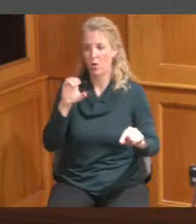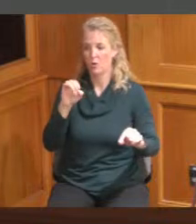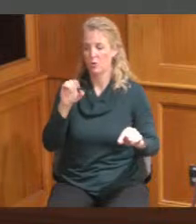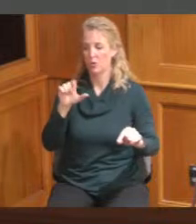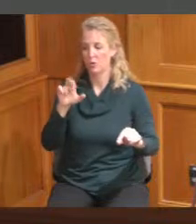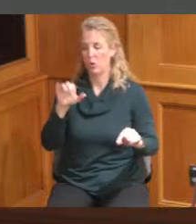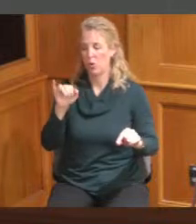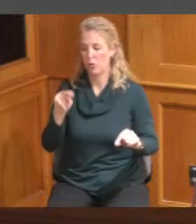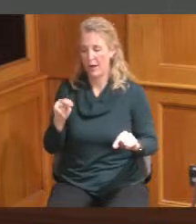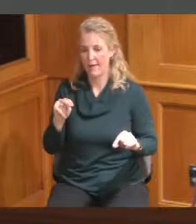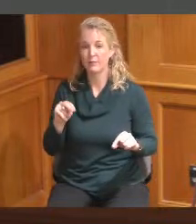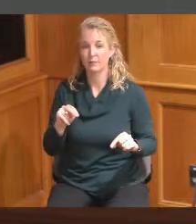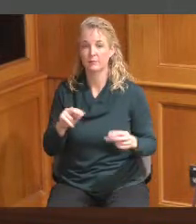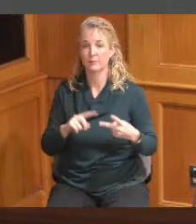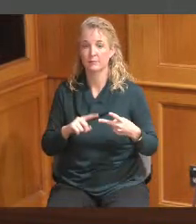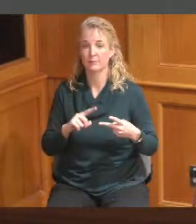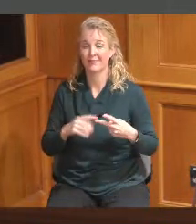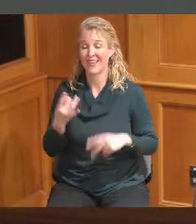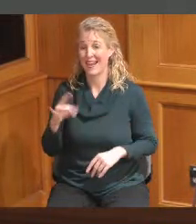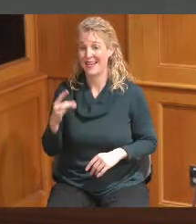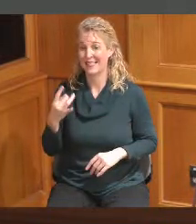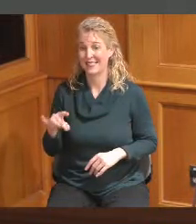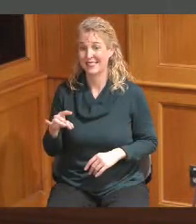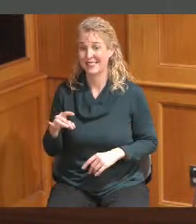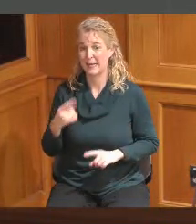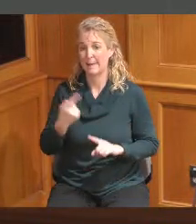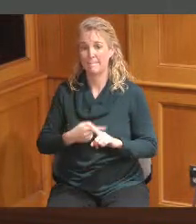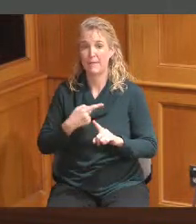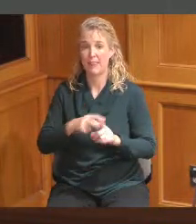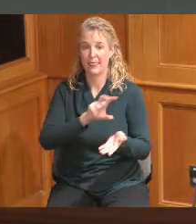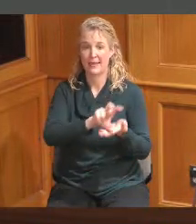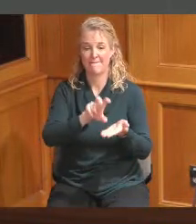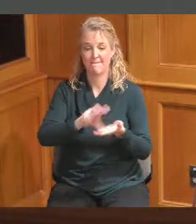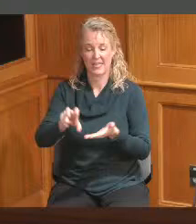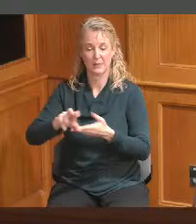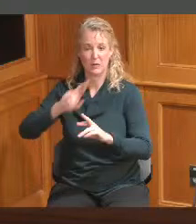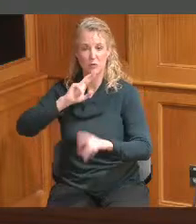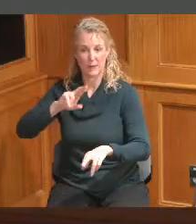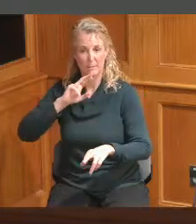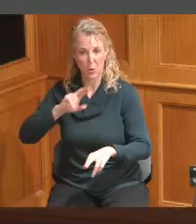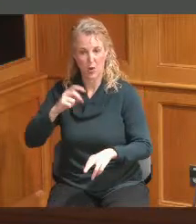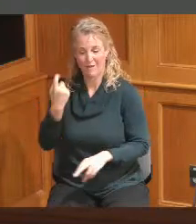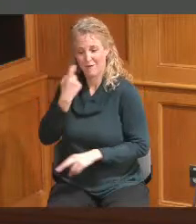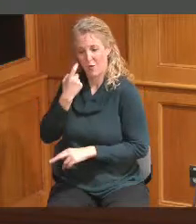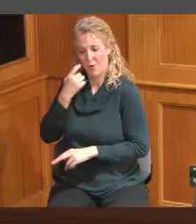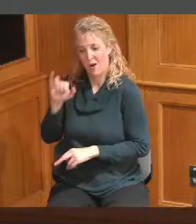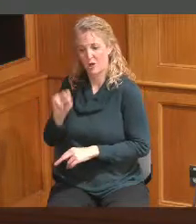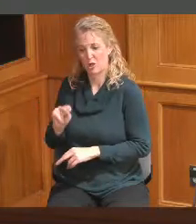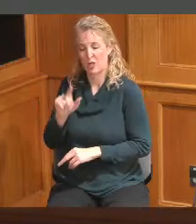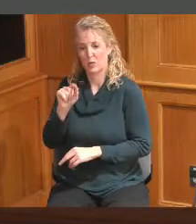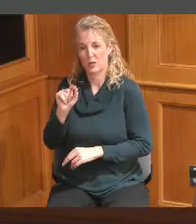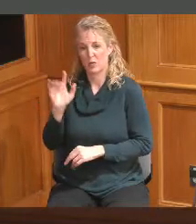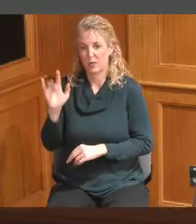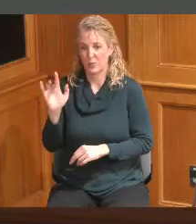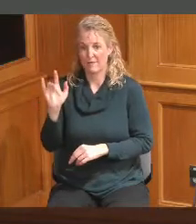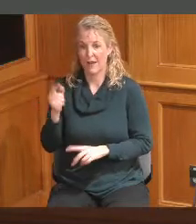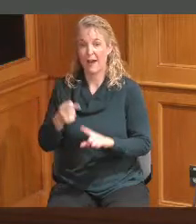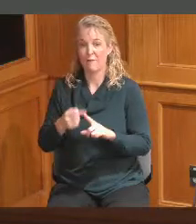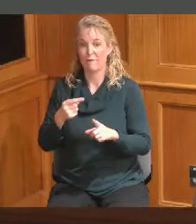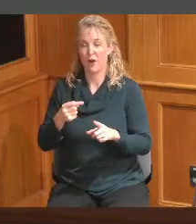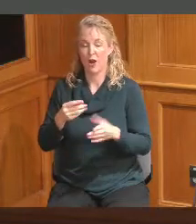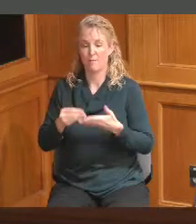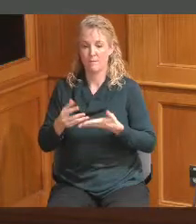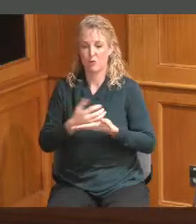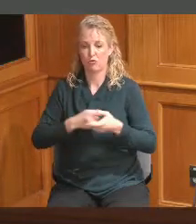by the Sheriff's Office. Item 18 is monthly investment report for the month of January 2025 from the